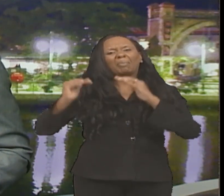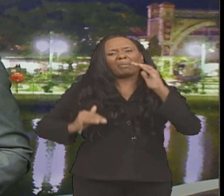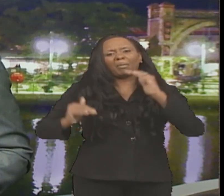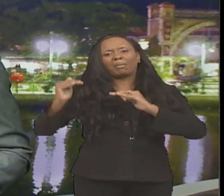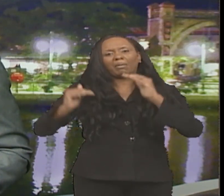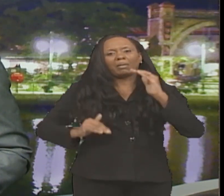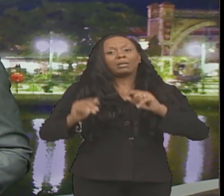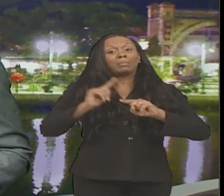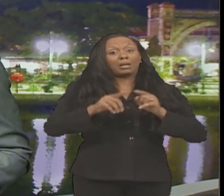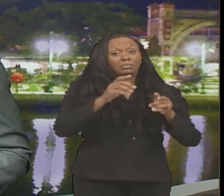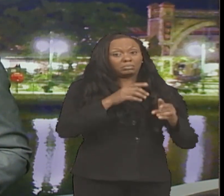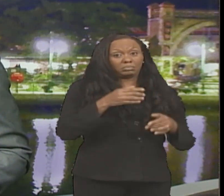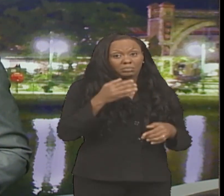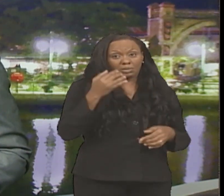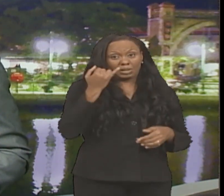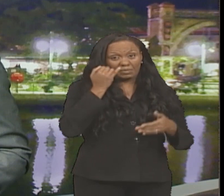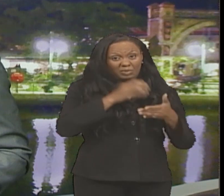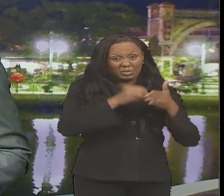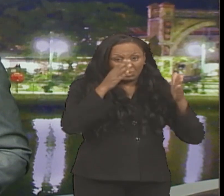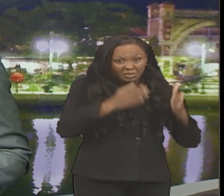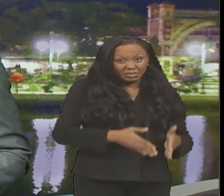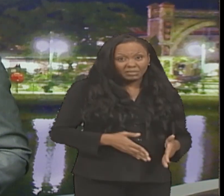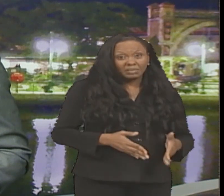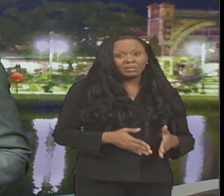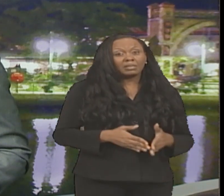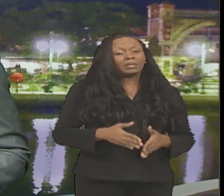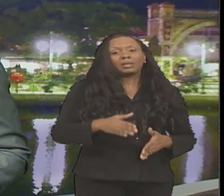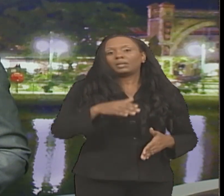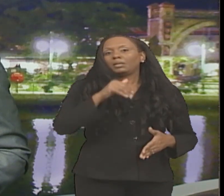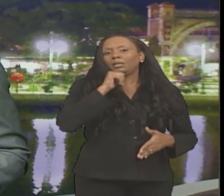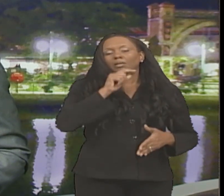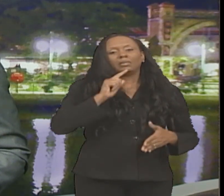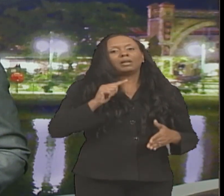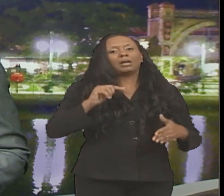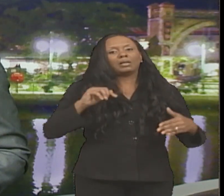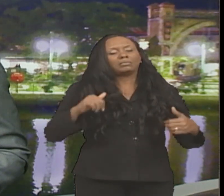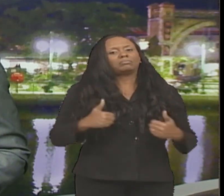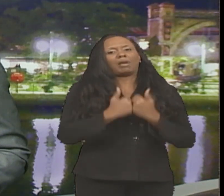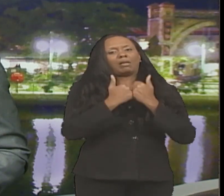assured students they will not have to face the challenges of the future alone.